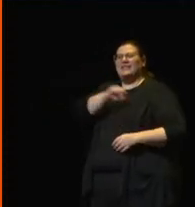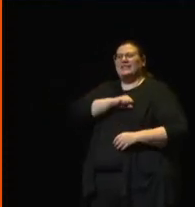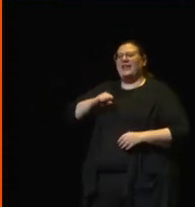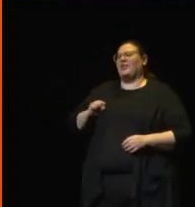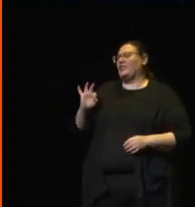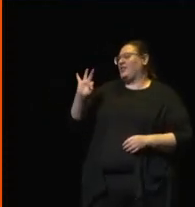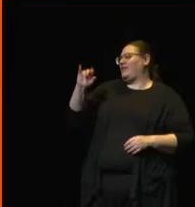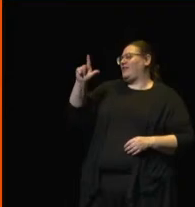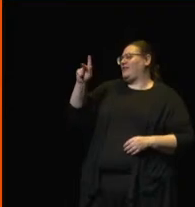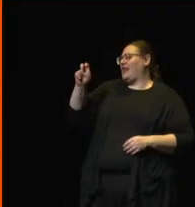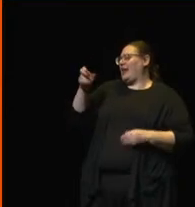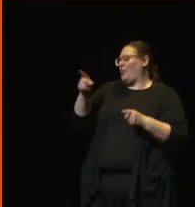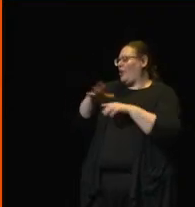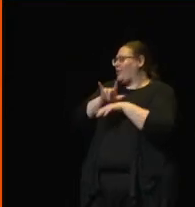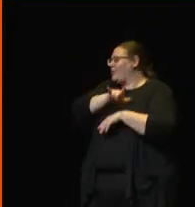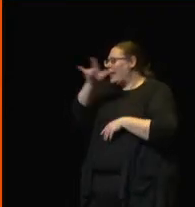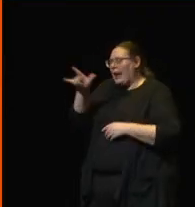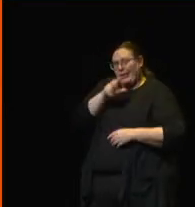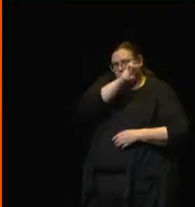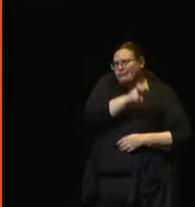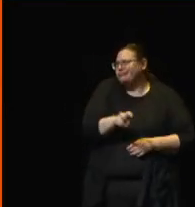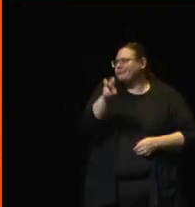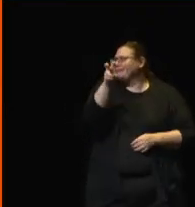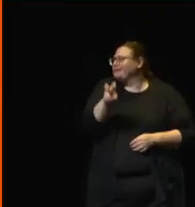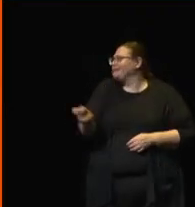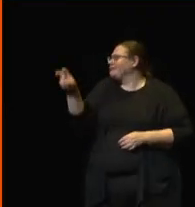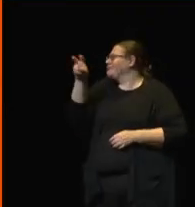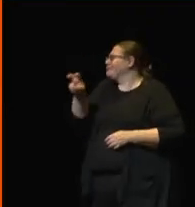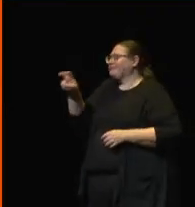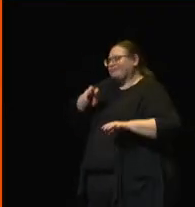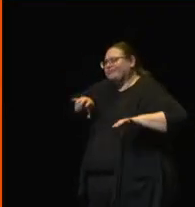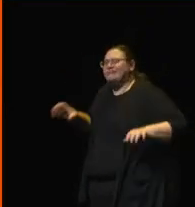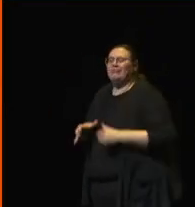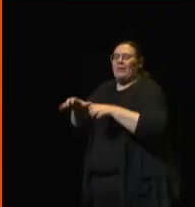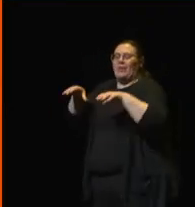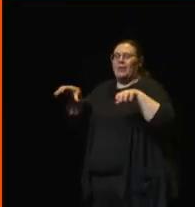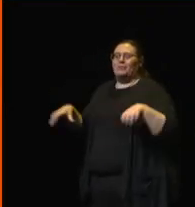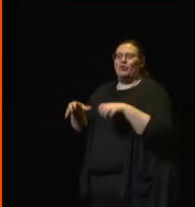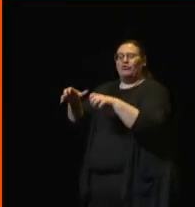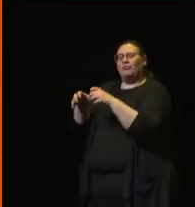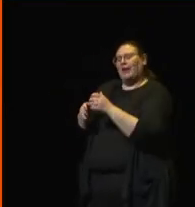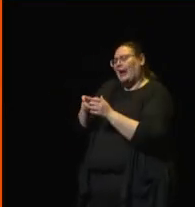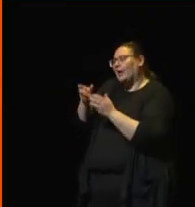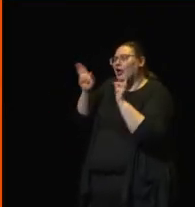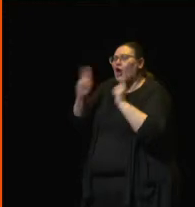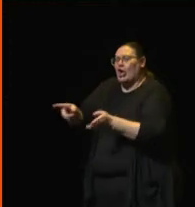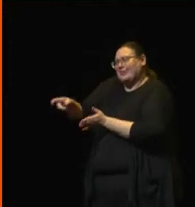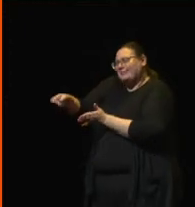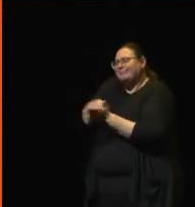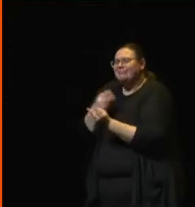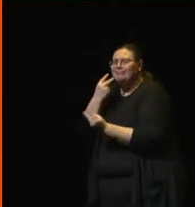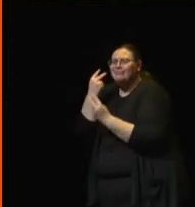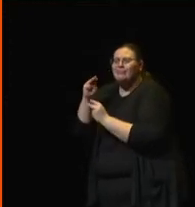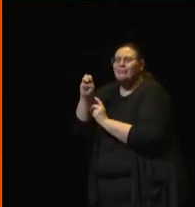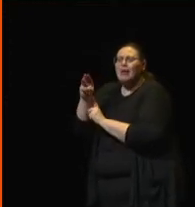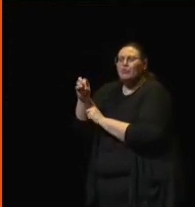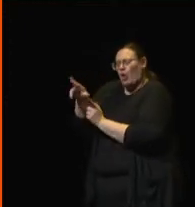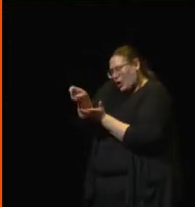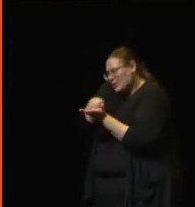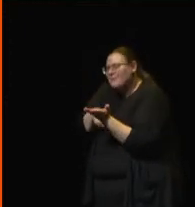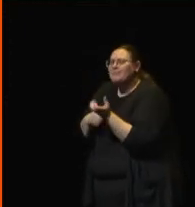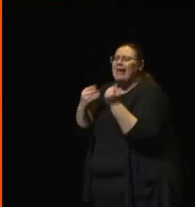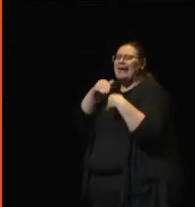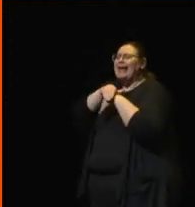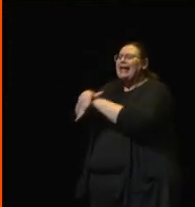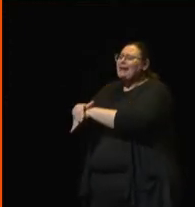he went on an RV tour and catalyzed a movement, that he hurriedly wrote his memoir, and spent many evenings listening to music